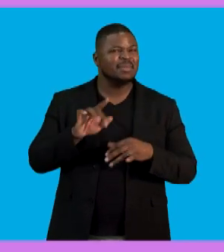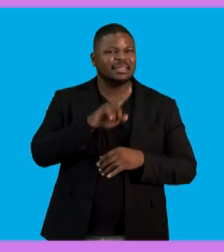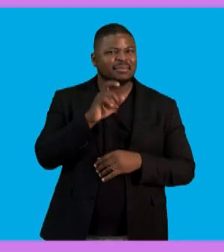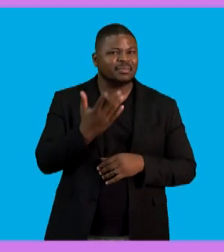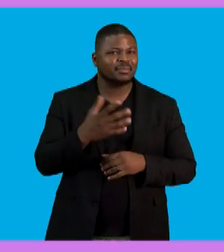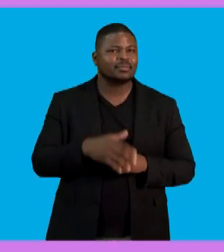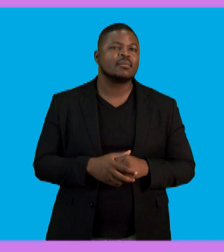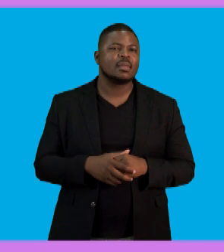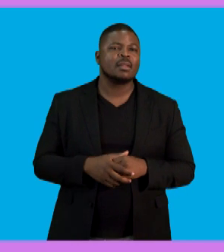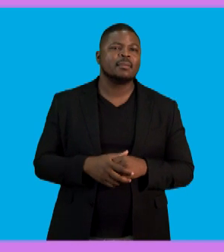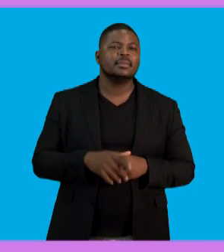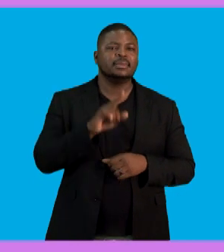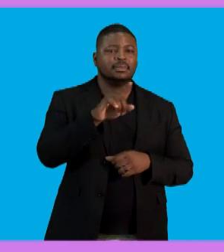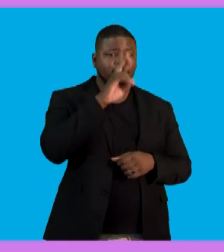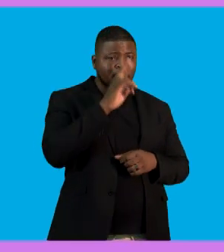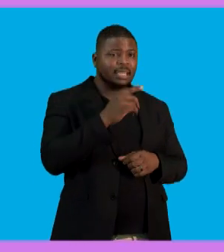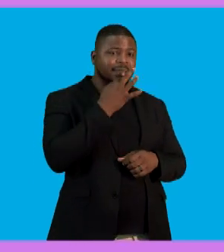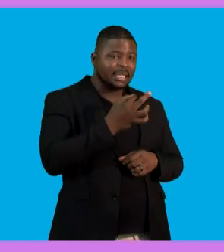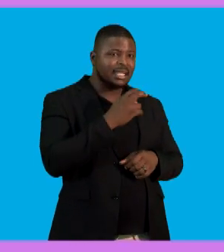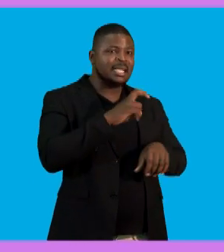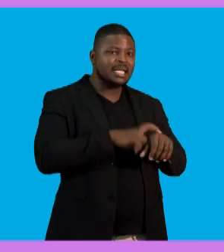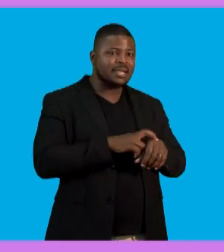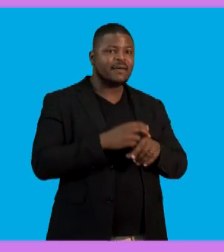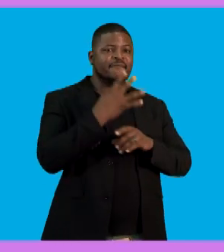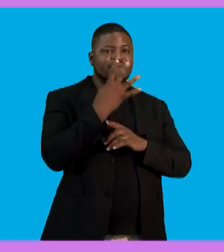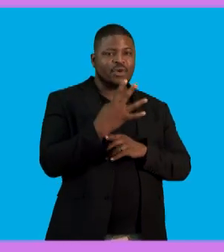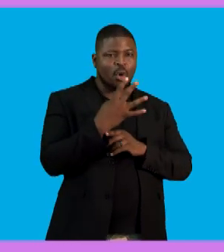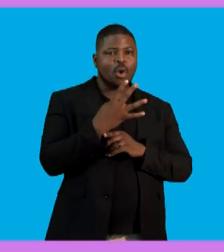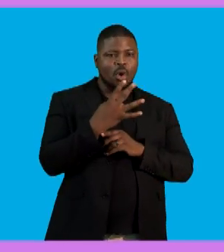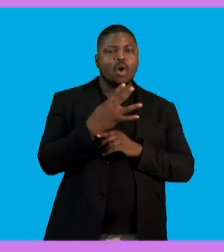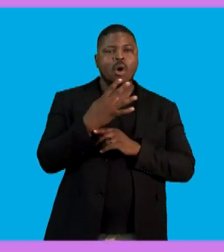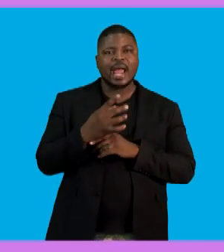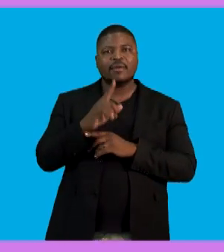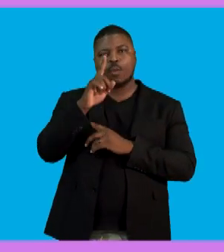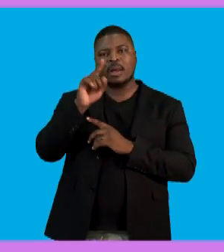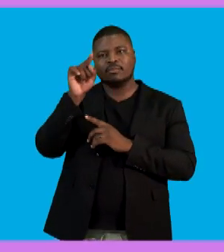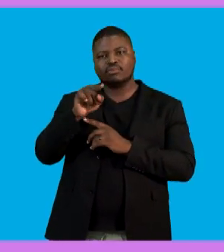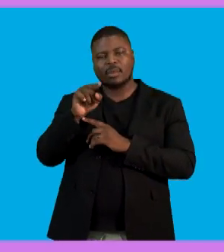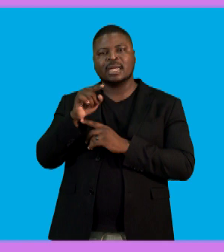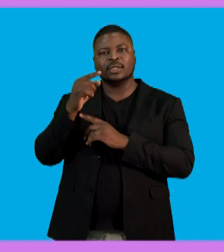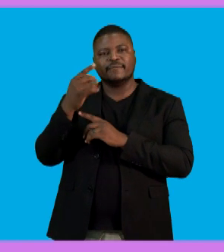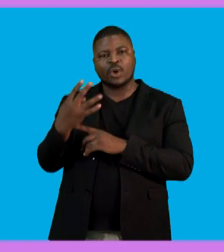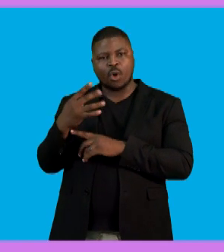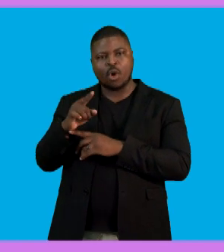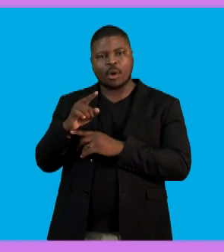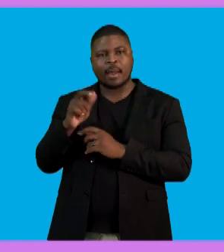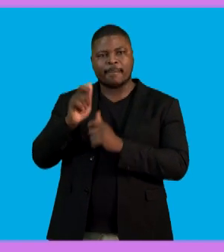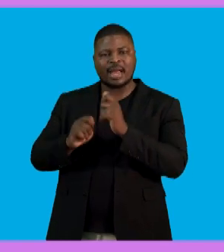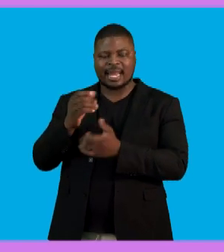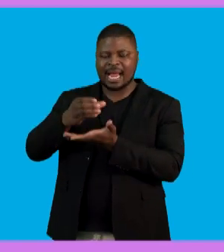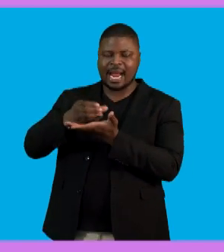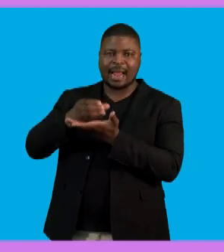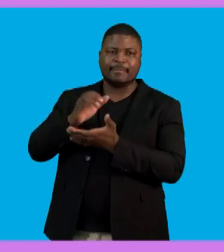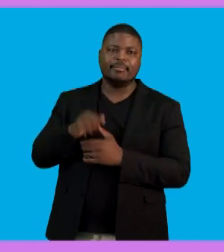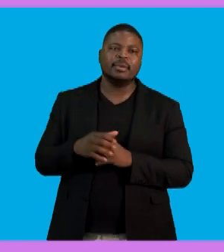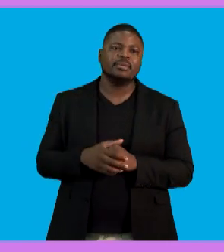cups do we need? We need 4 1/4 cups. So let's just find the number of cups needed for this milk tart. We say it's 4 1/4.